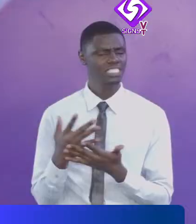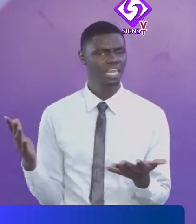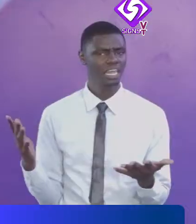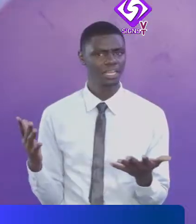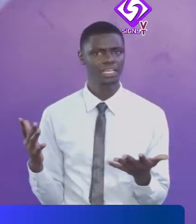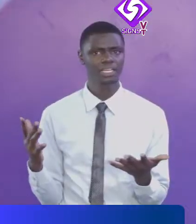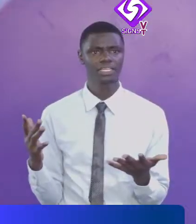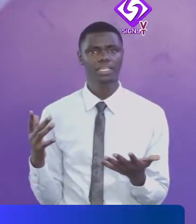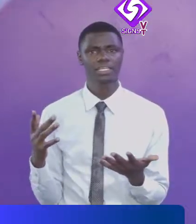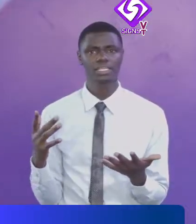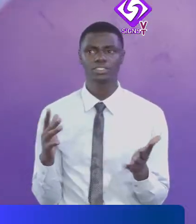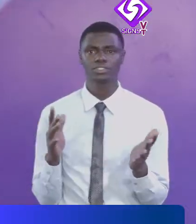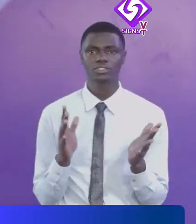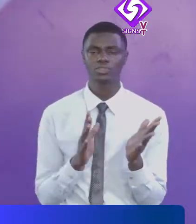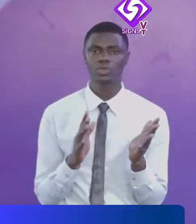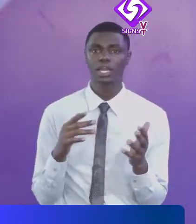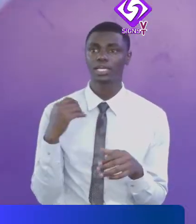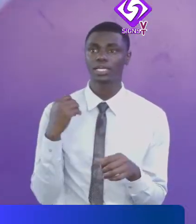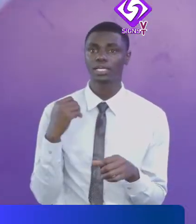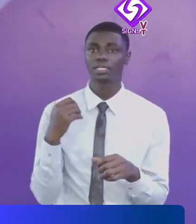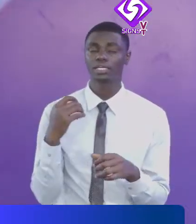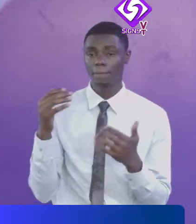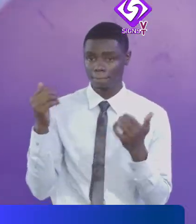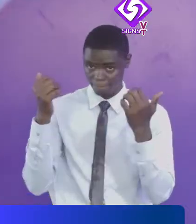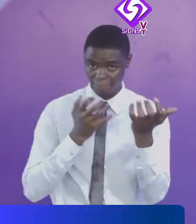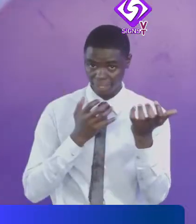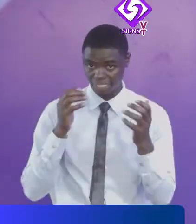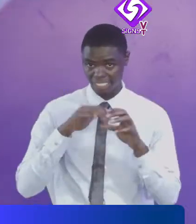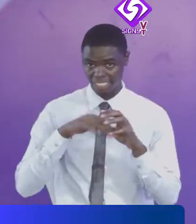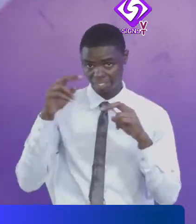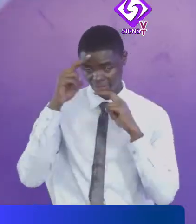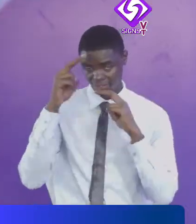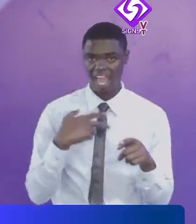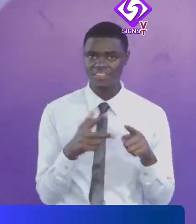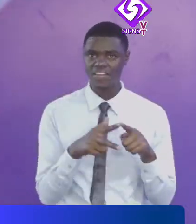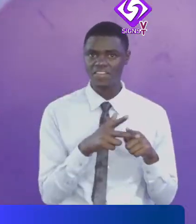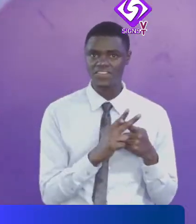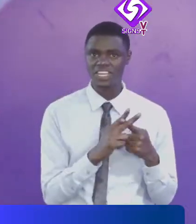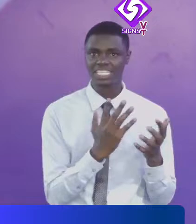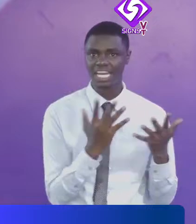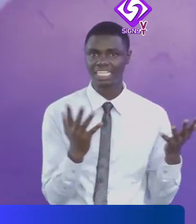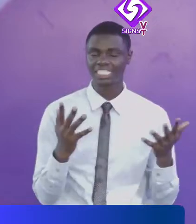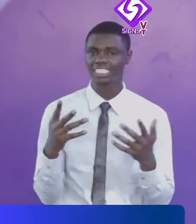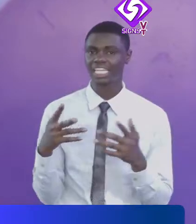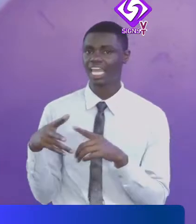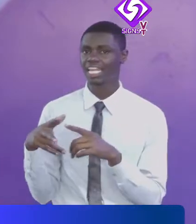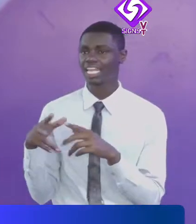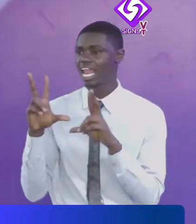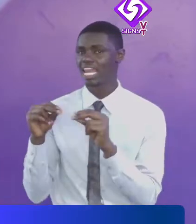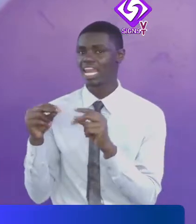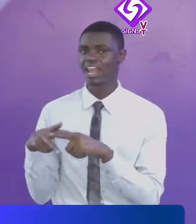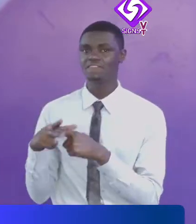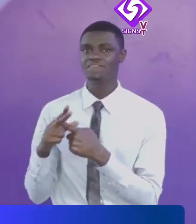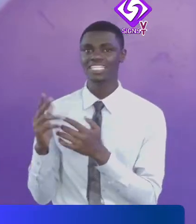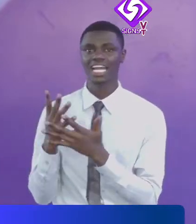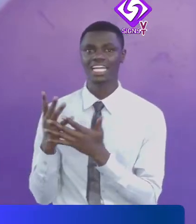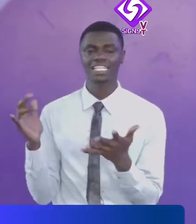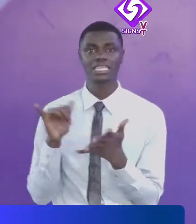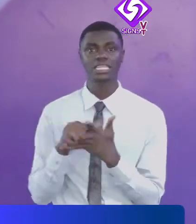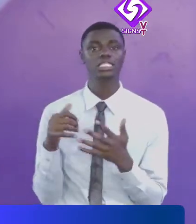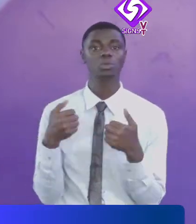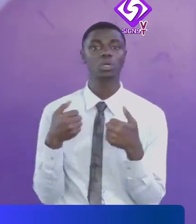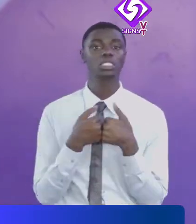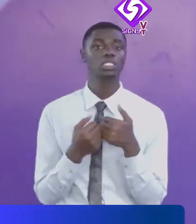your commerce that you did in high school. There are fixed assets and non-fixed assets, so I think that's where the challenge